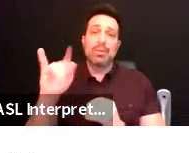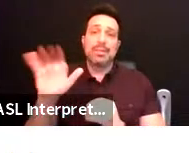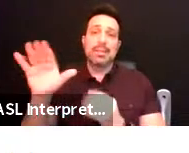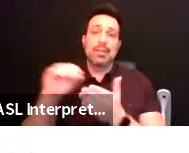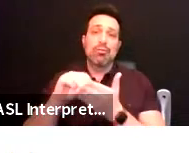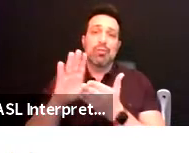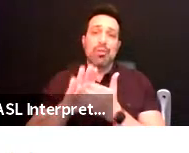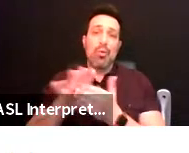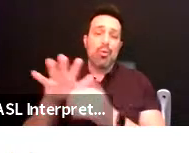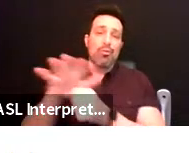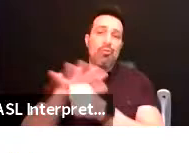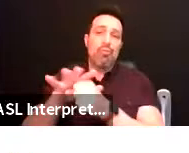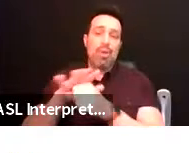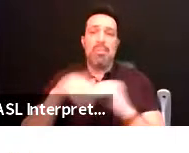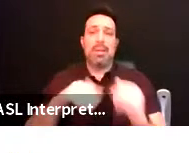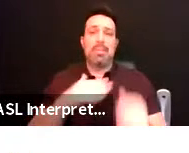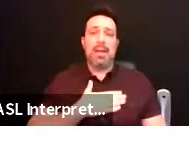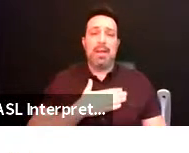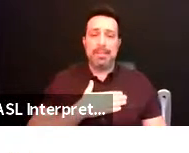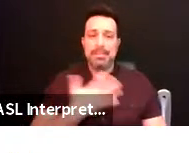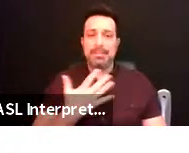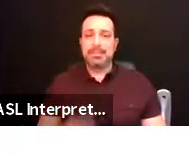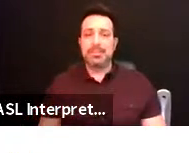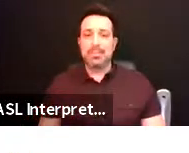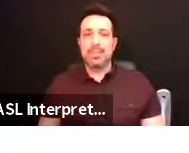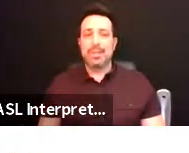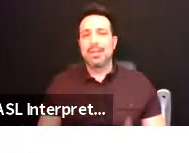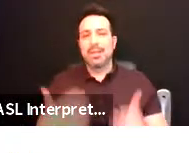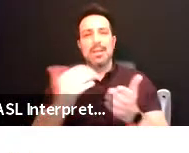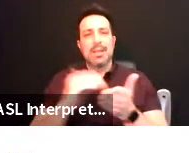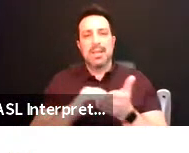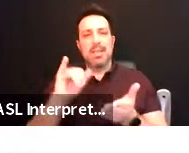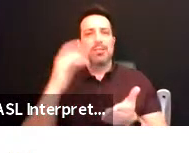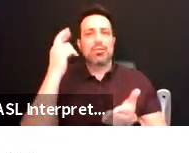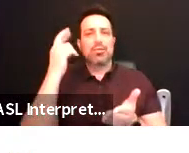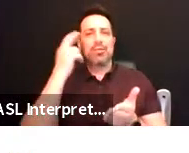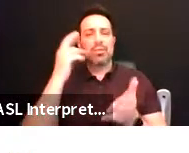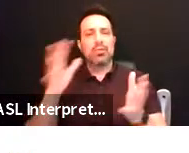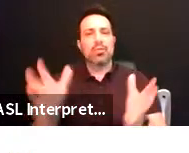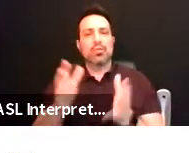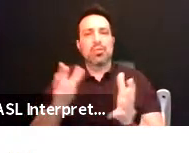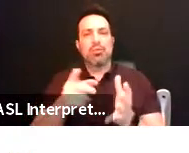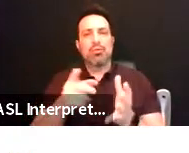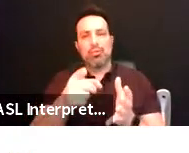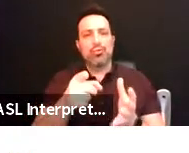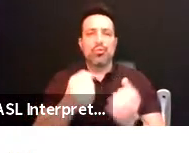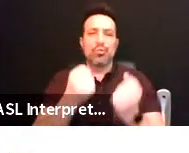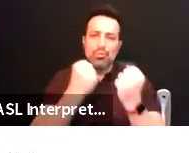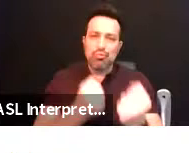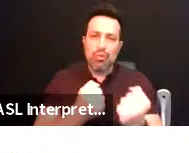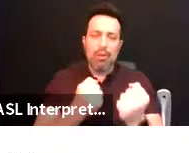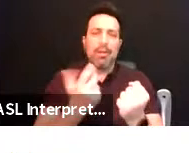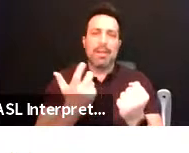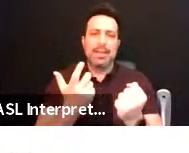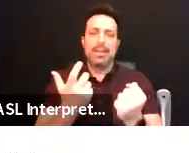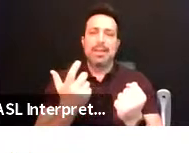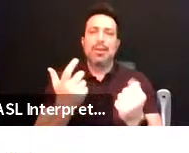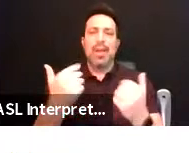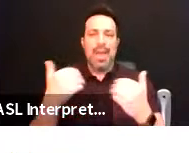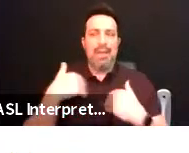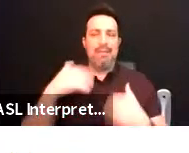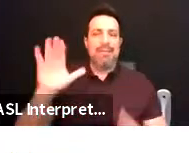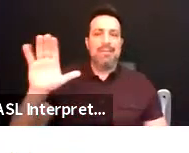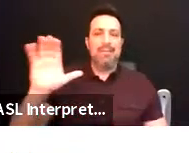realm than mine. Again, it's just a reason to encourage you strongly to have the